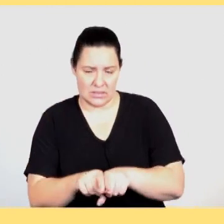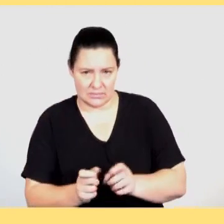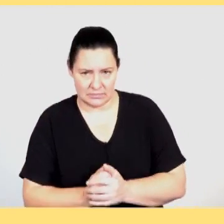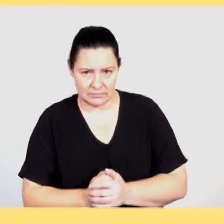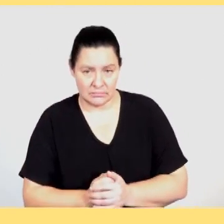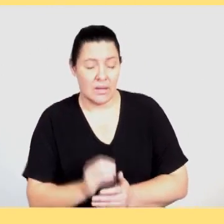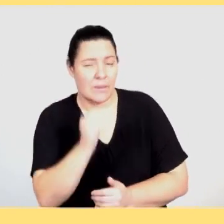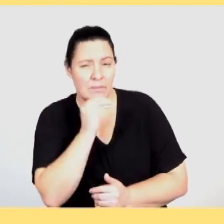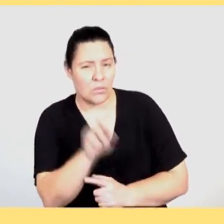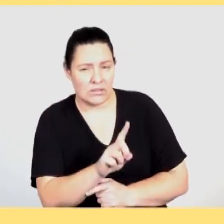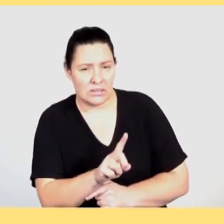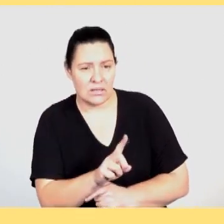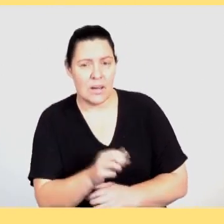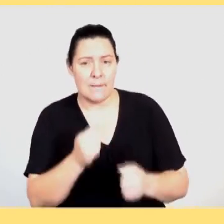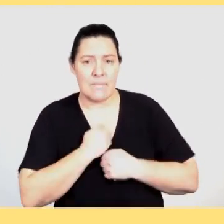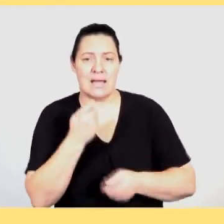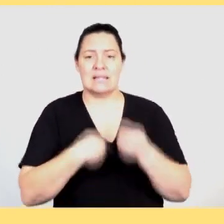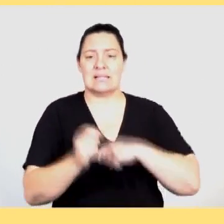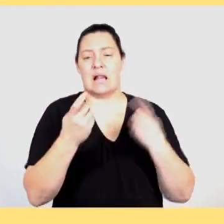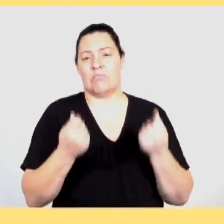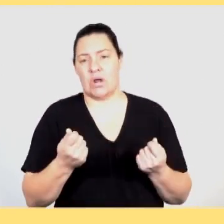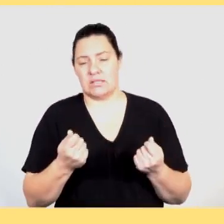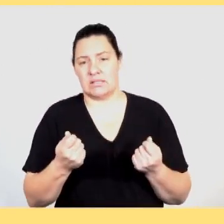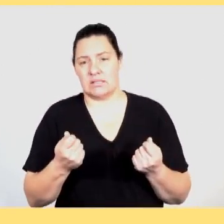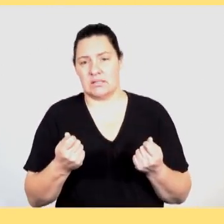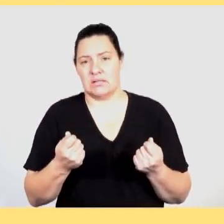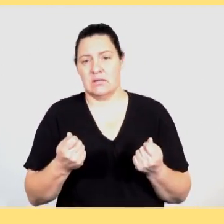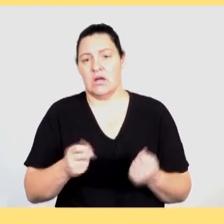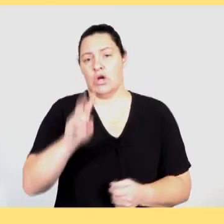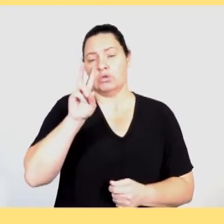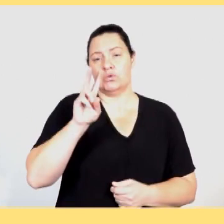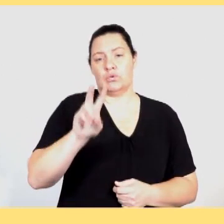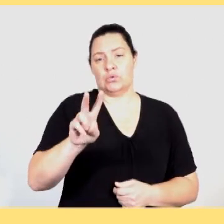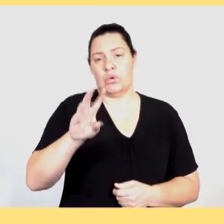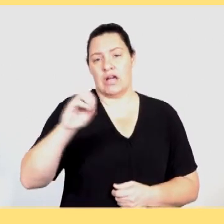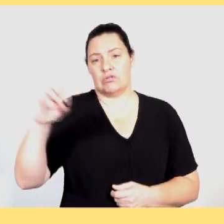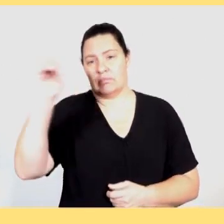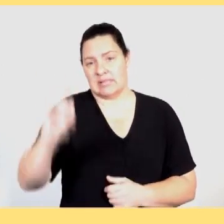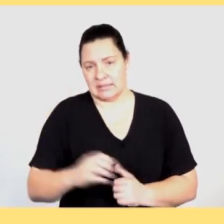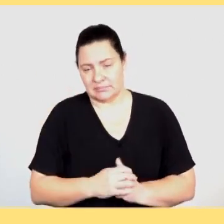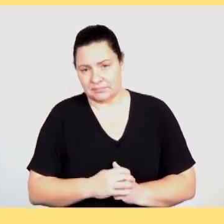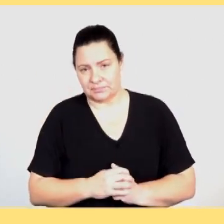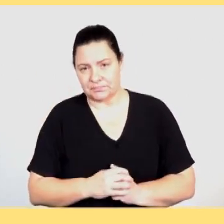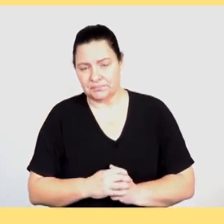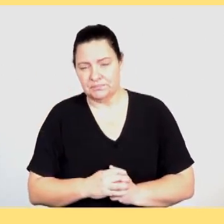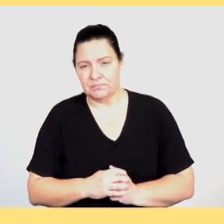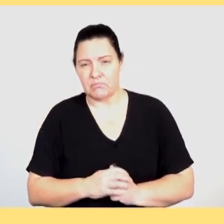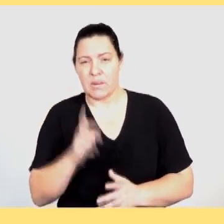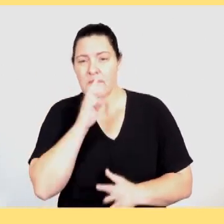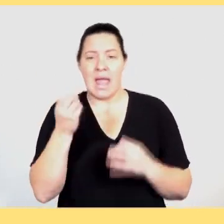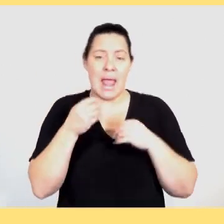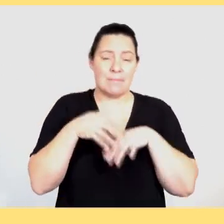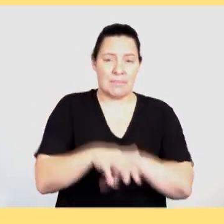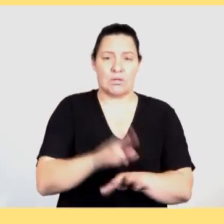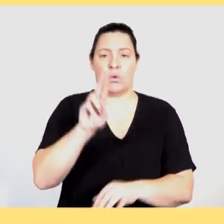as well. That means my selling price becomes 200%. So I would